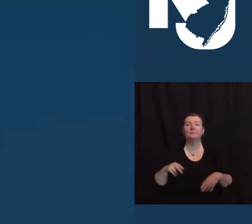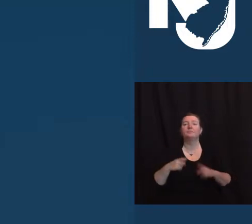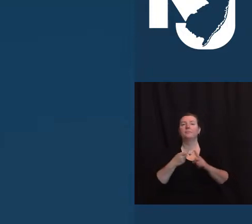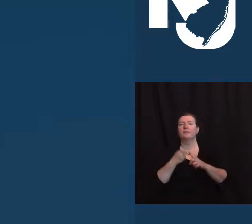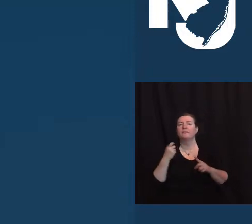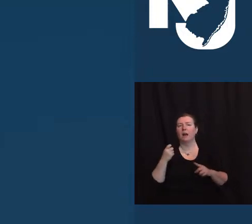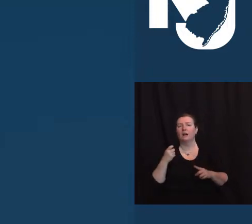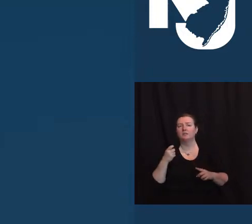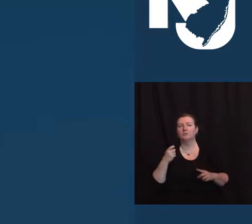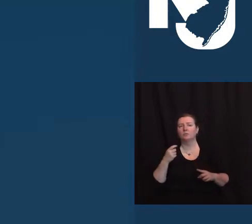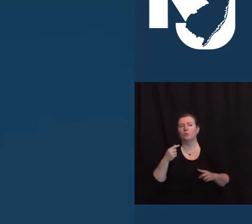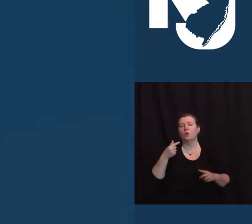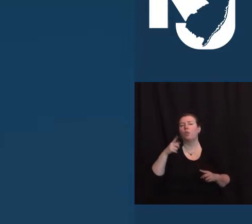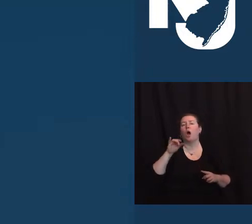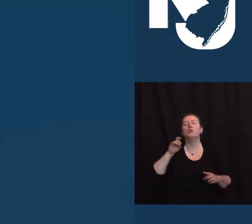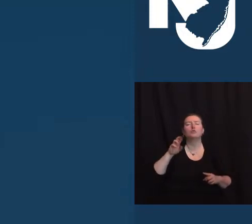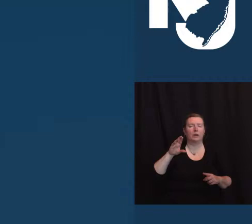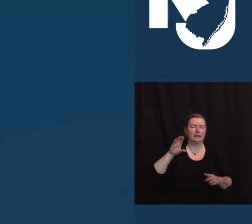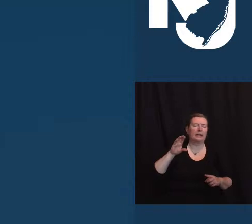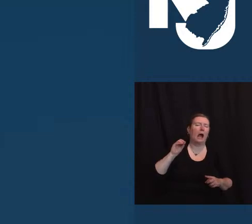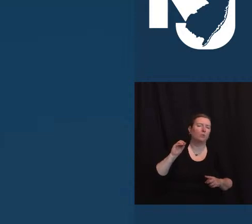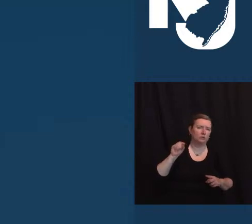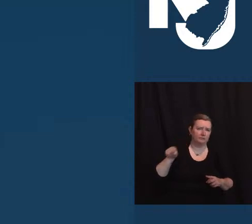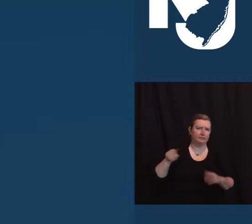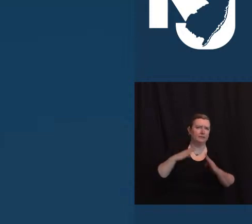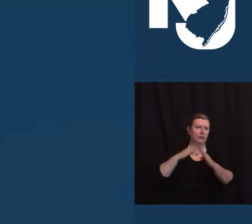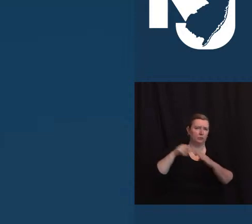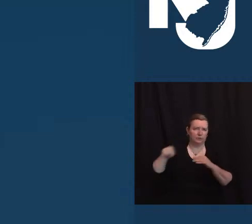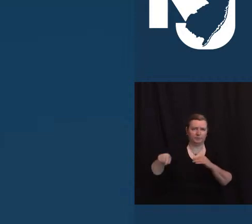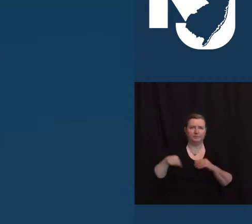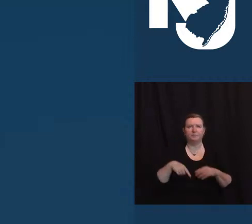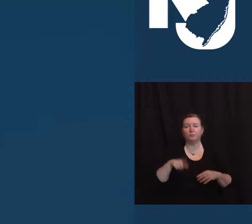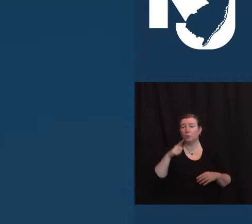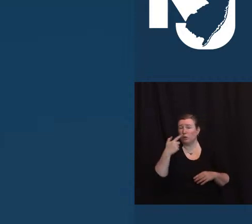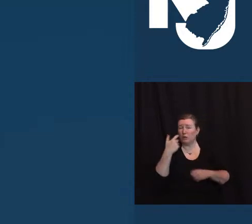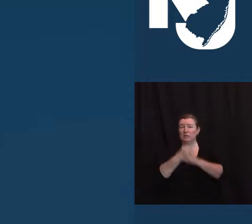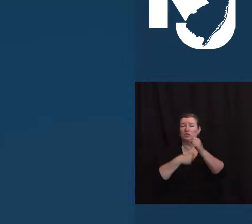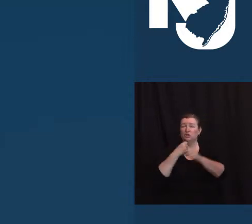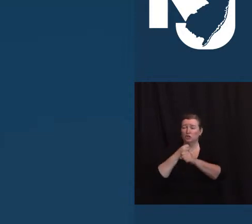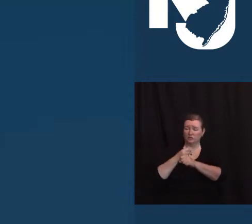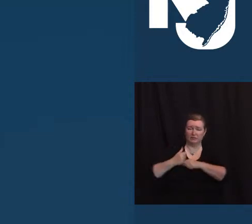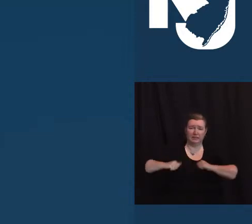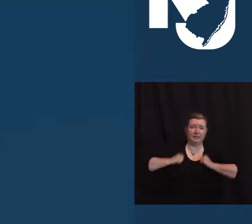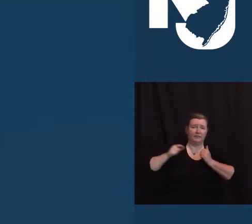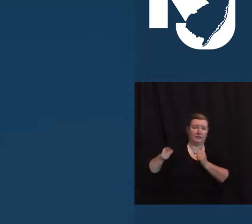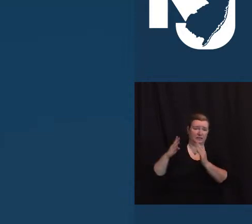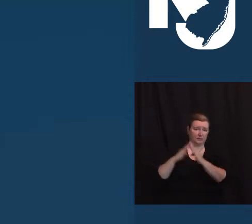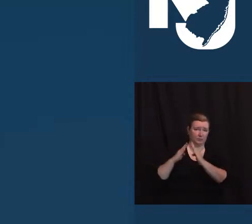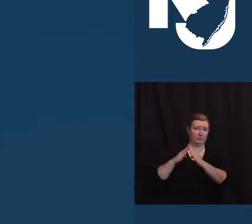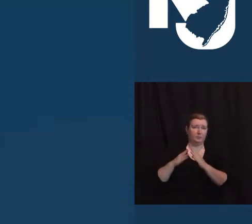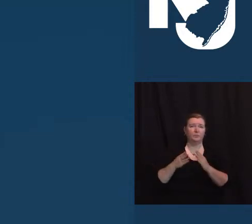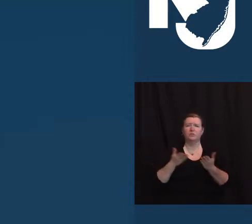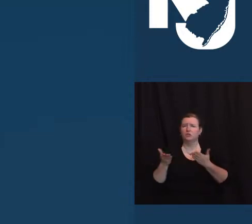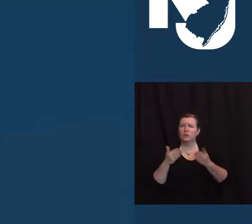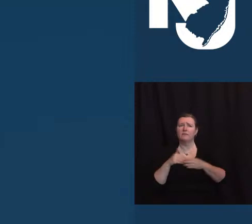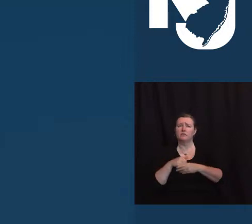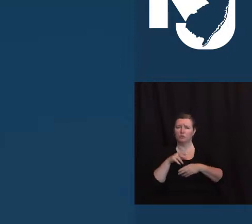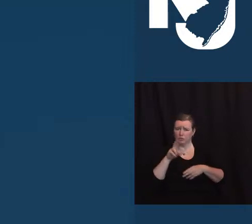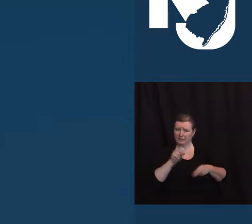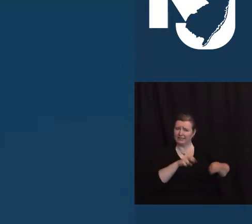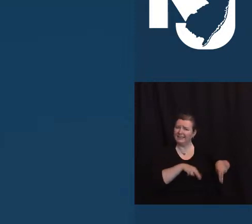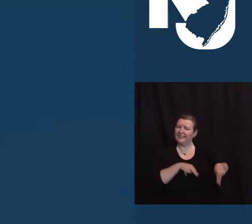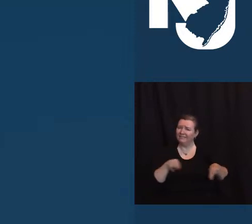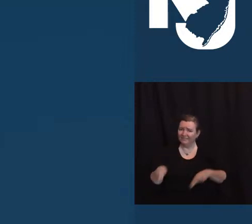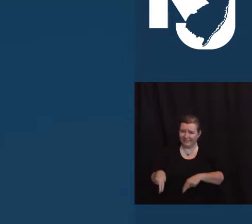County, which he had called home for 21 years. Thomas also served in the U.S. Navy and found a career as a